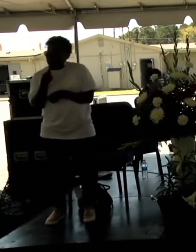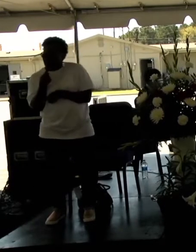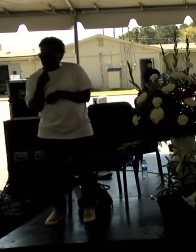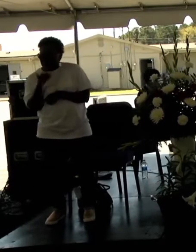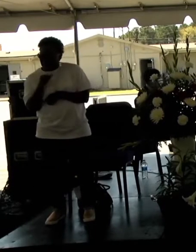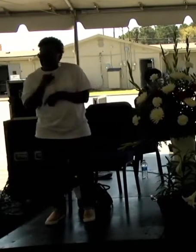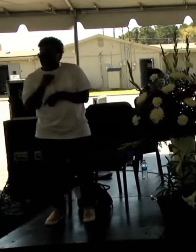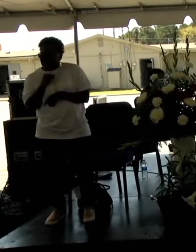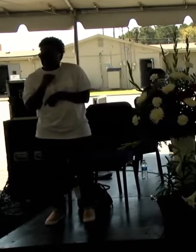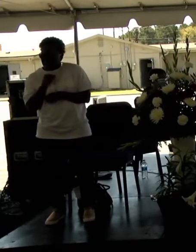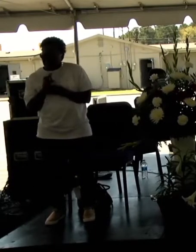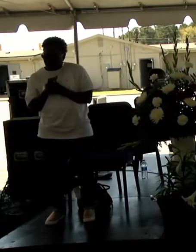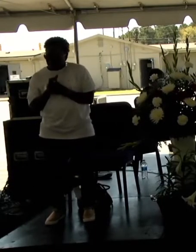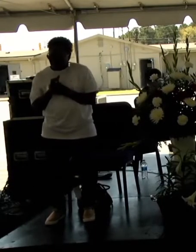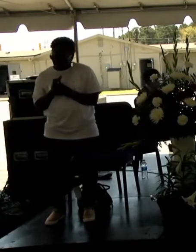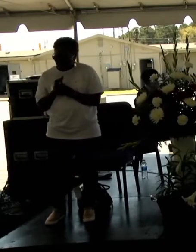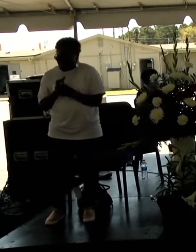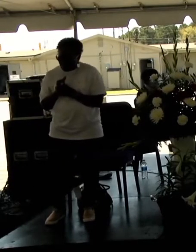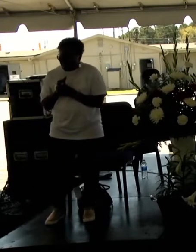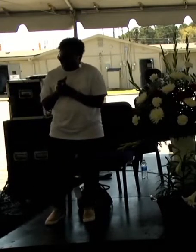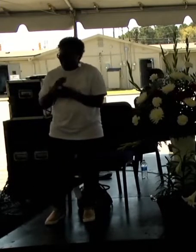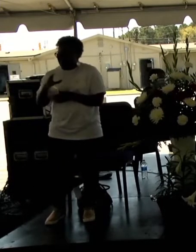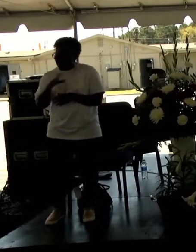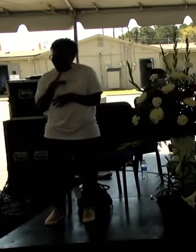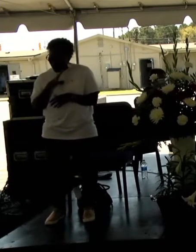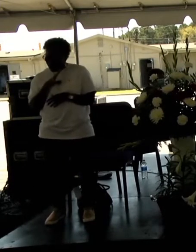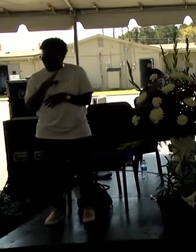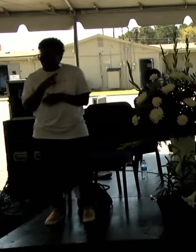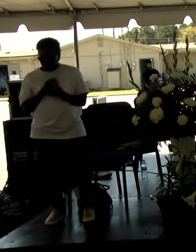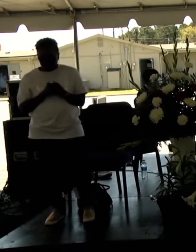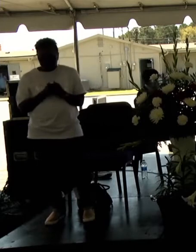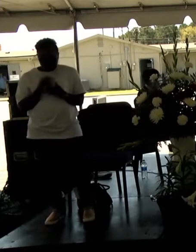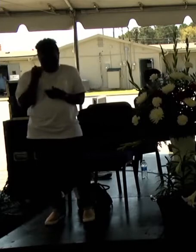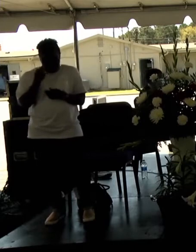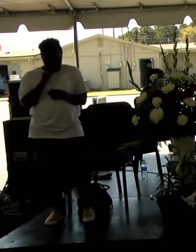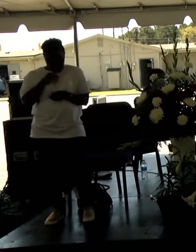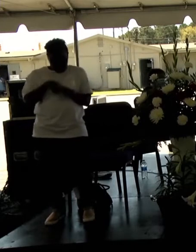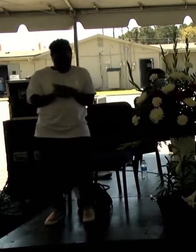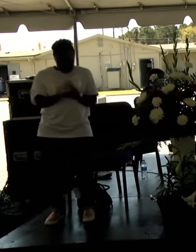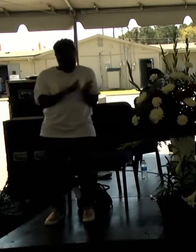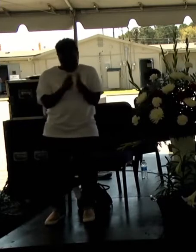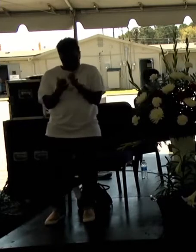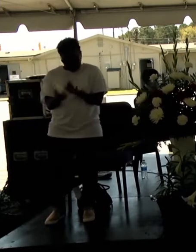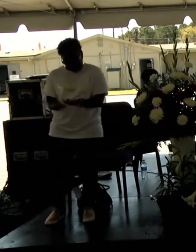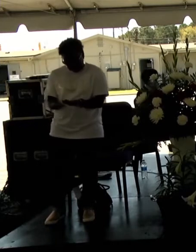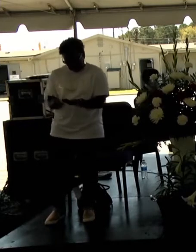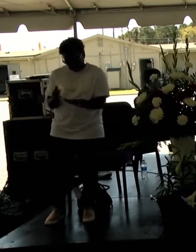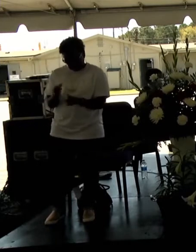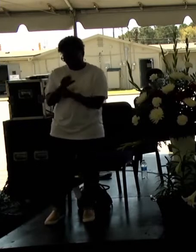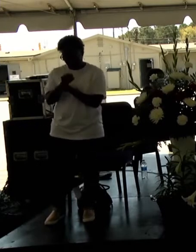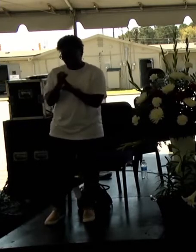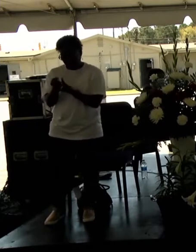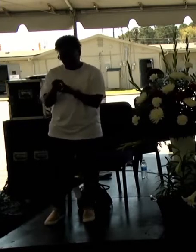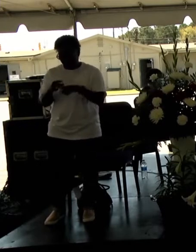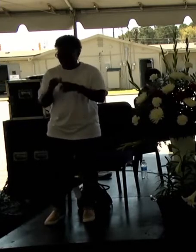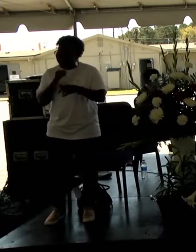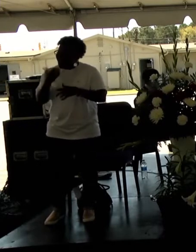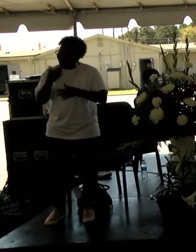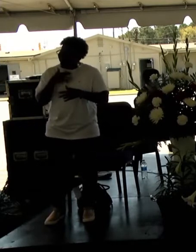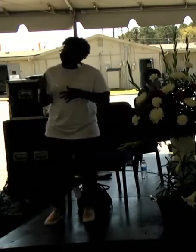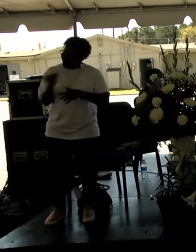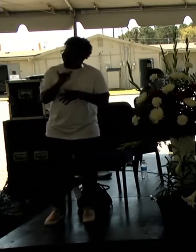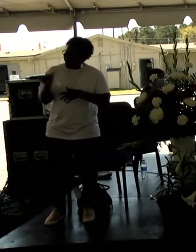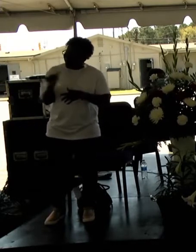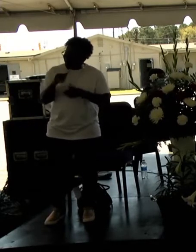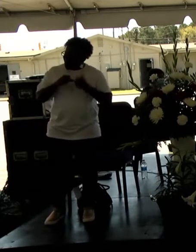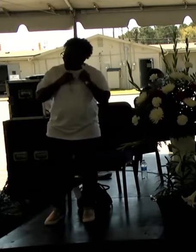is that I don't mind being in a death state like him. But I don't have the same power that he